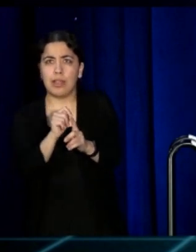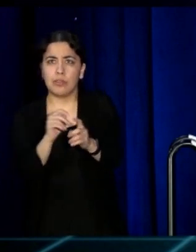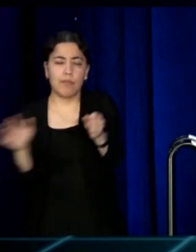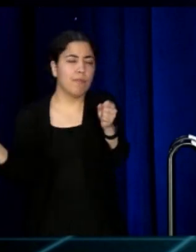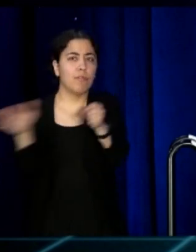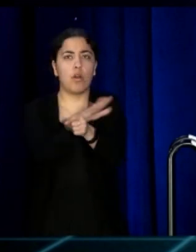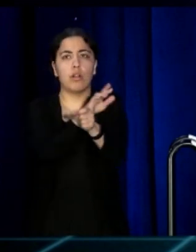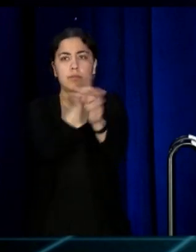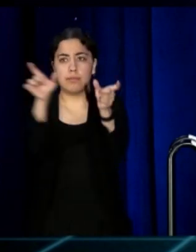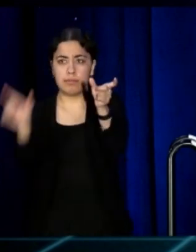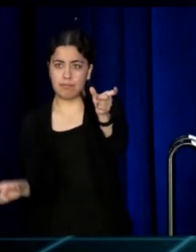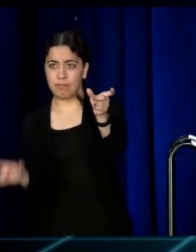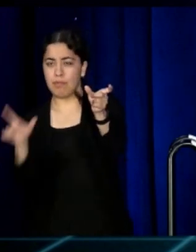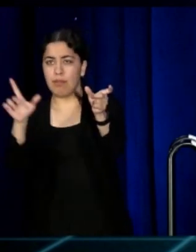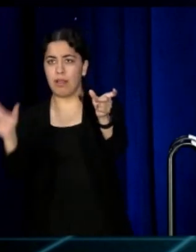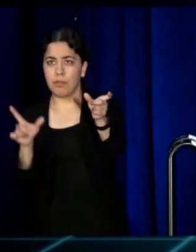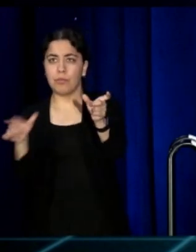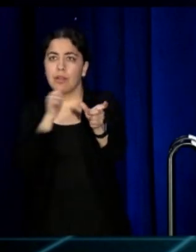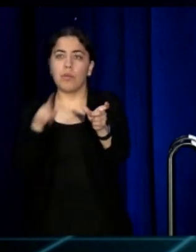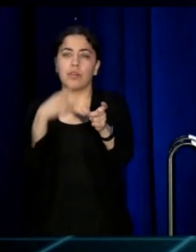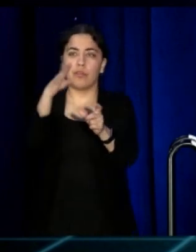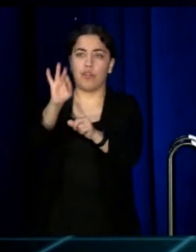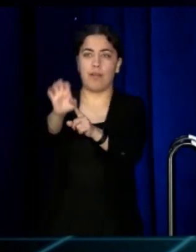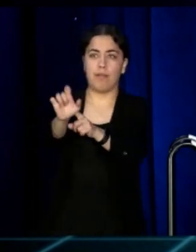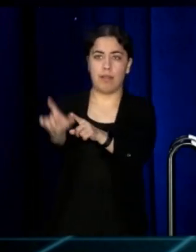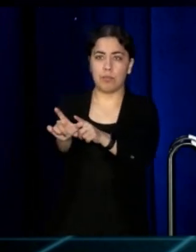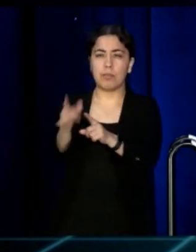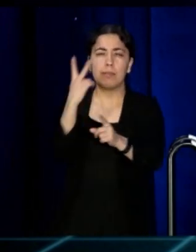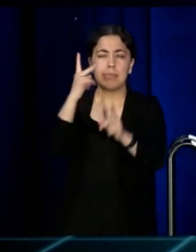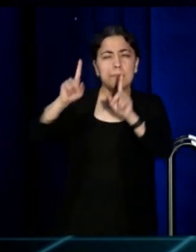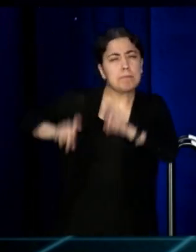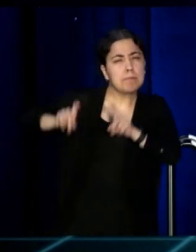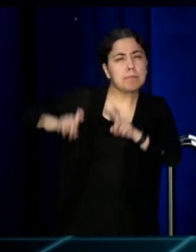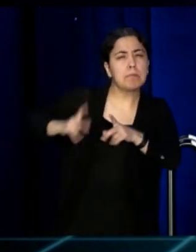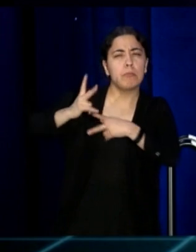stack library instead of just a front end library, and see what kind of